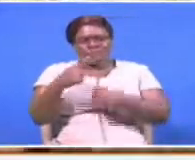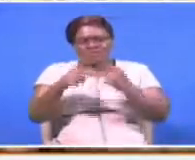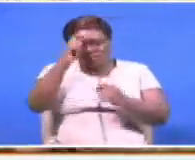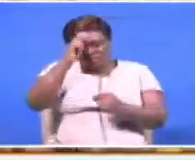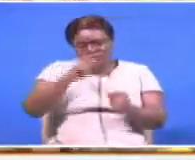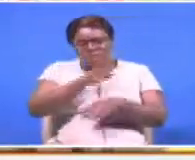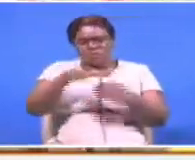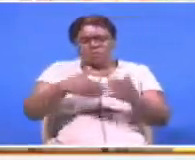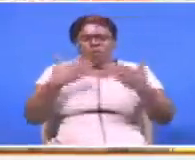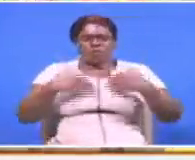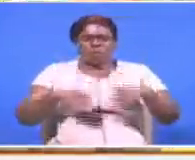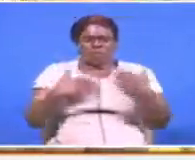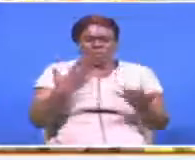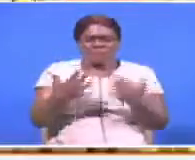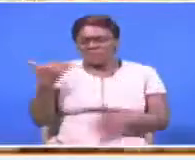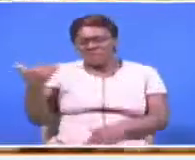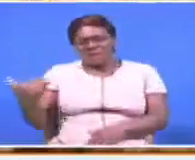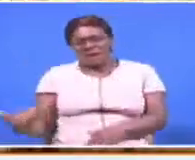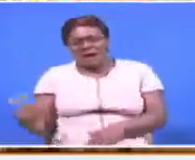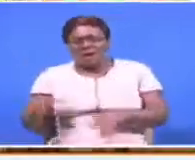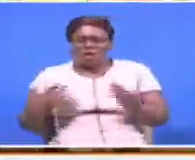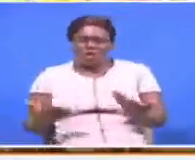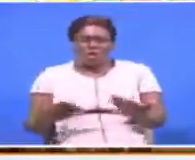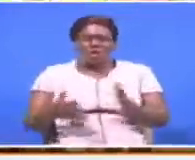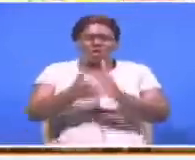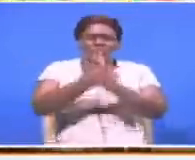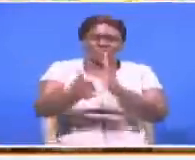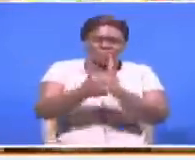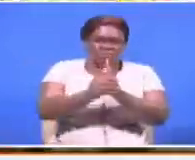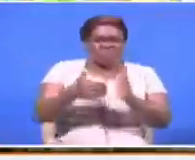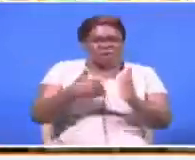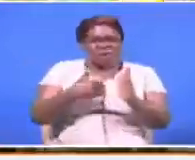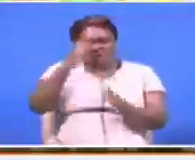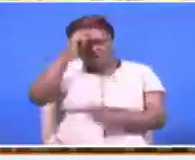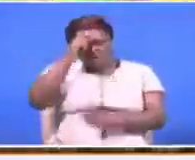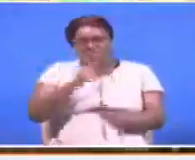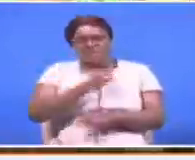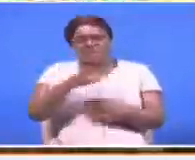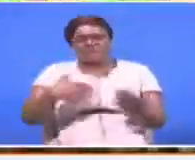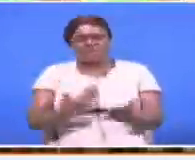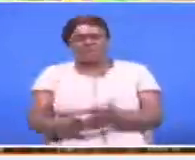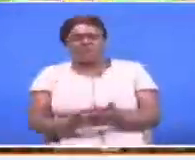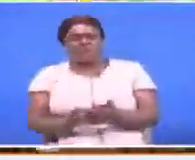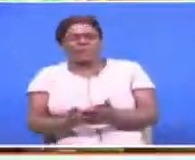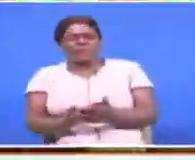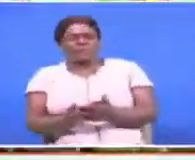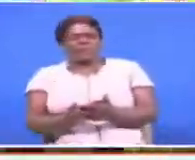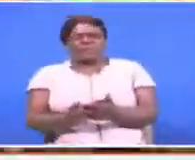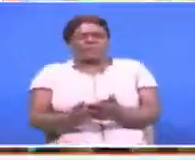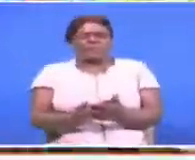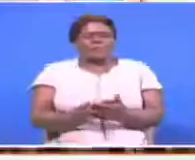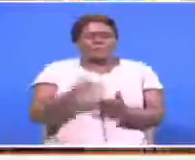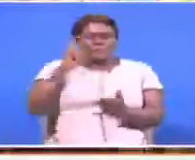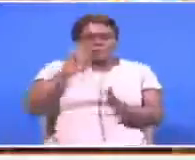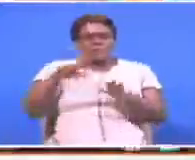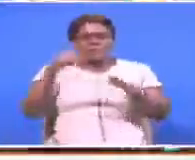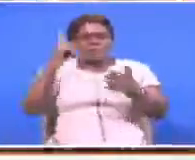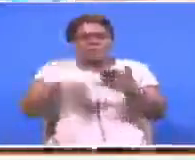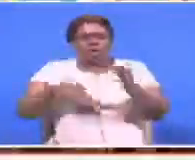our faces, even like our hawks and I have to be to to Ok, we to advise this